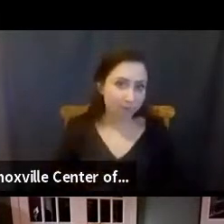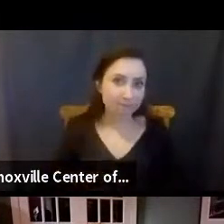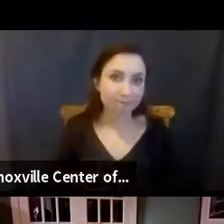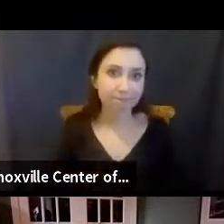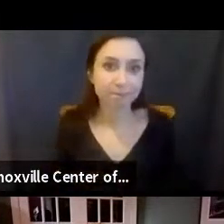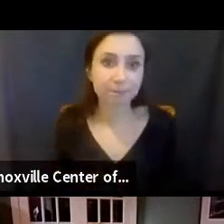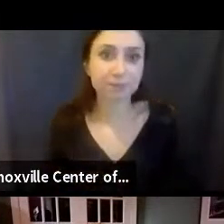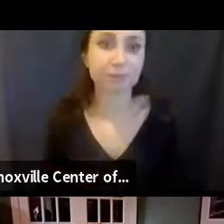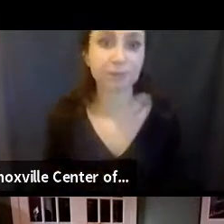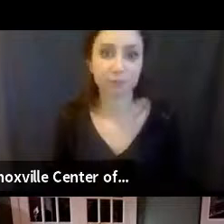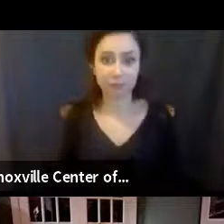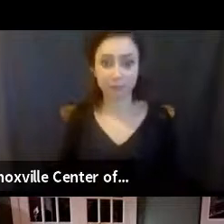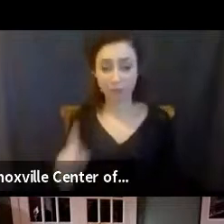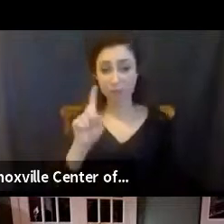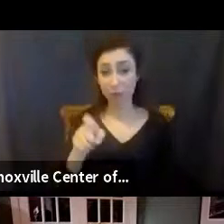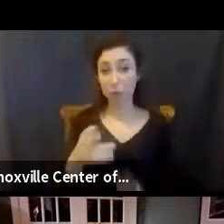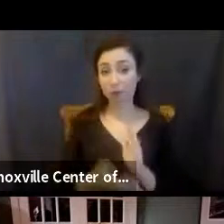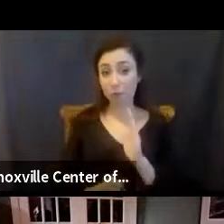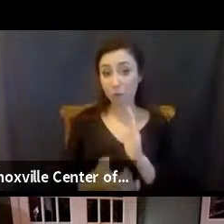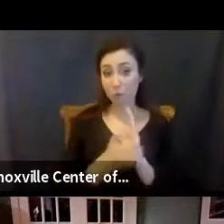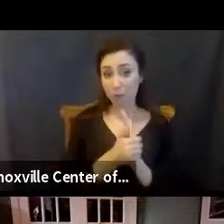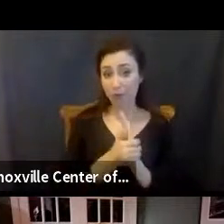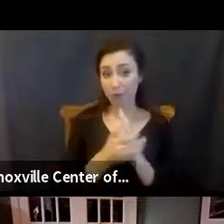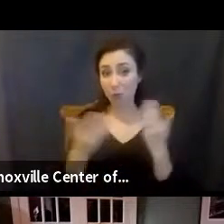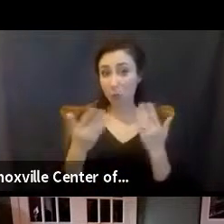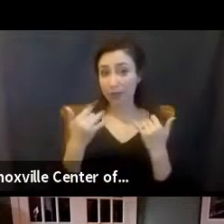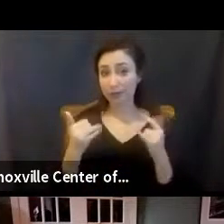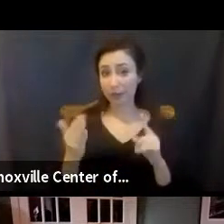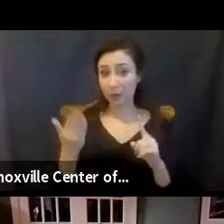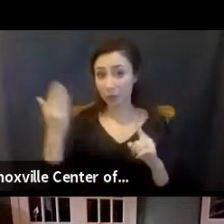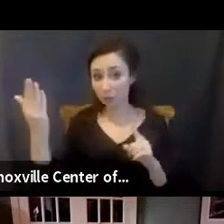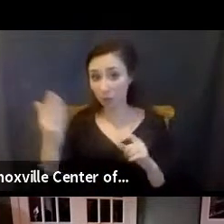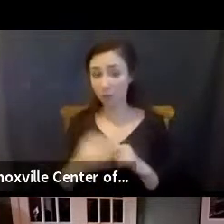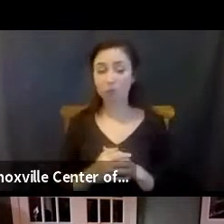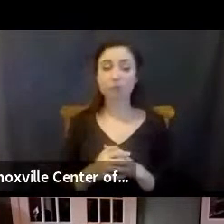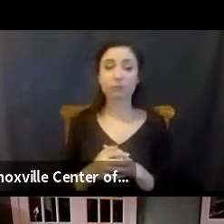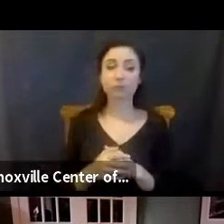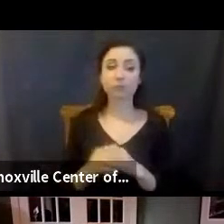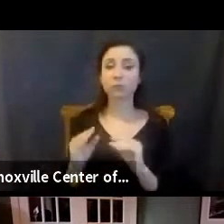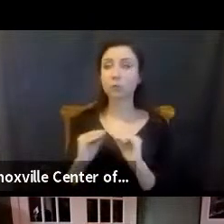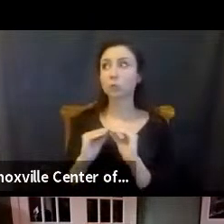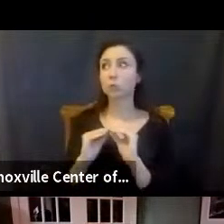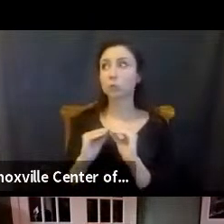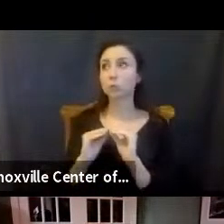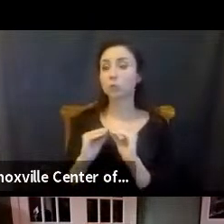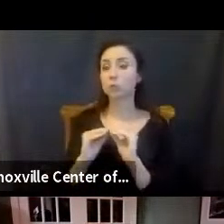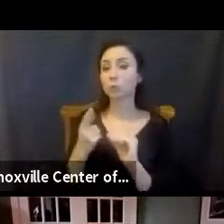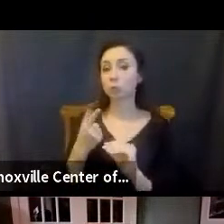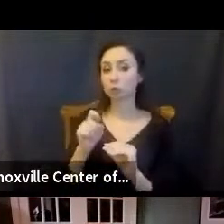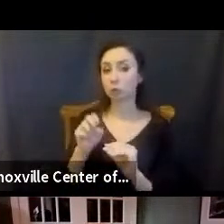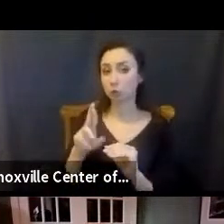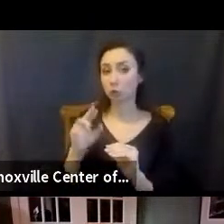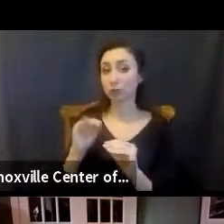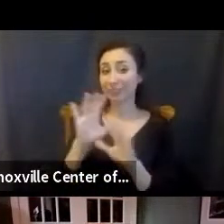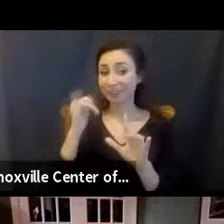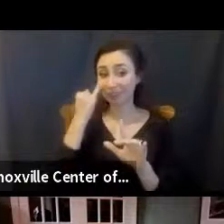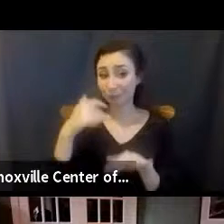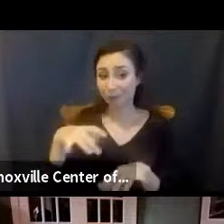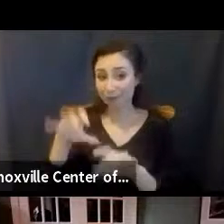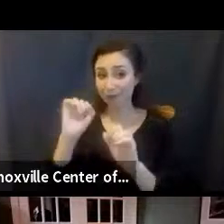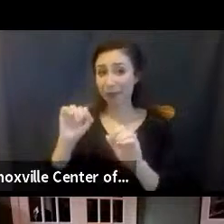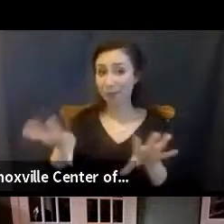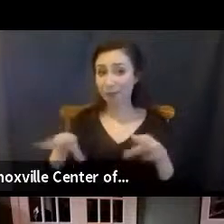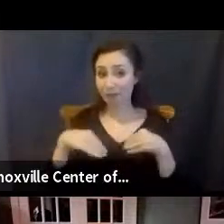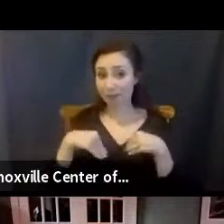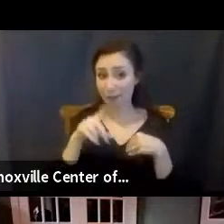But you need to amend what has now been moved. So to be clear, if we were to adopt 2020-5,